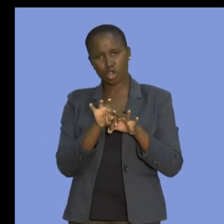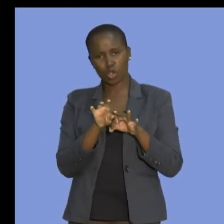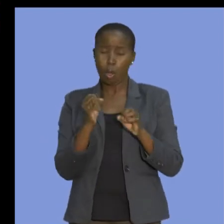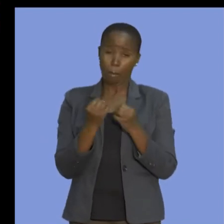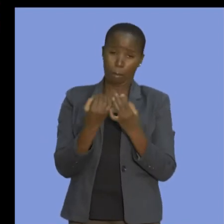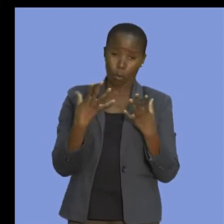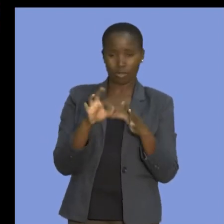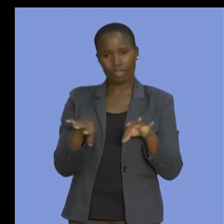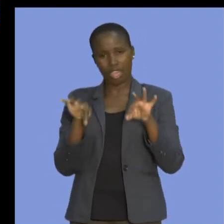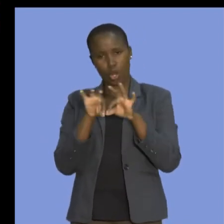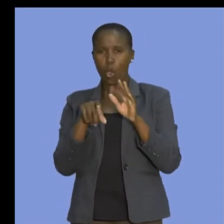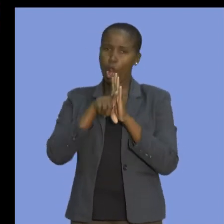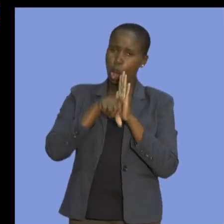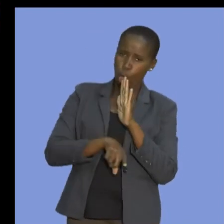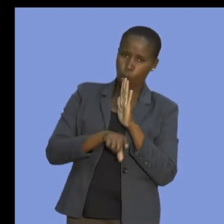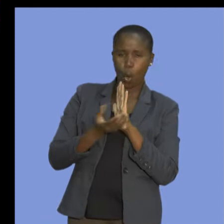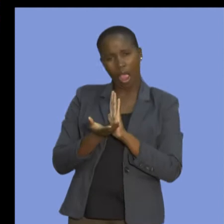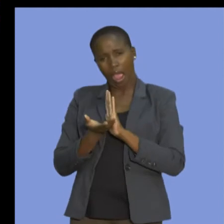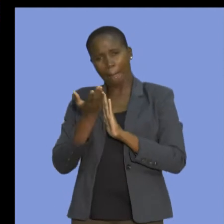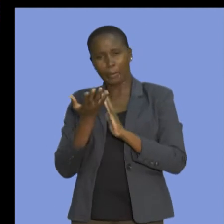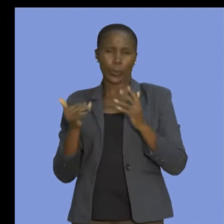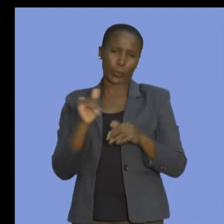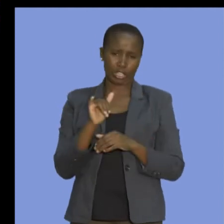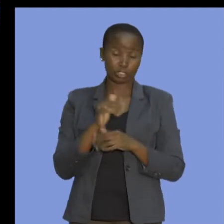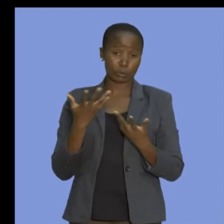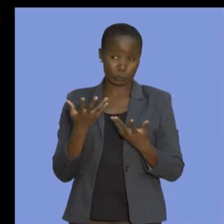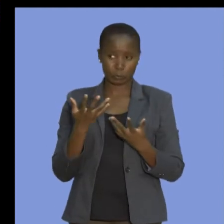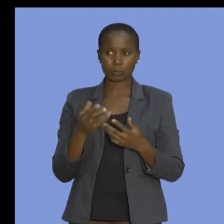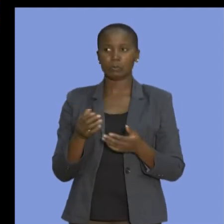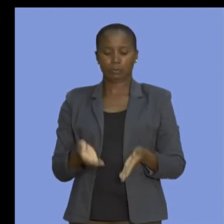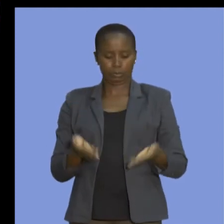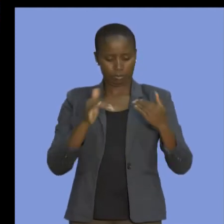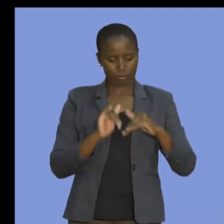lower and the upper quartile. We'll also look at the scatter plot,